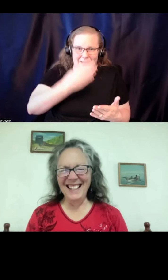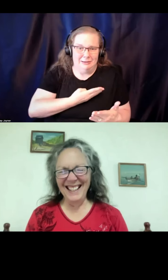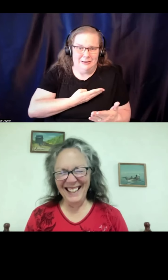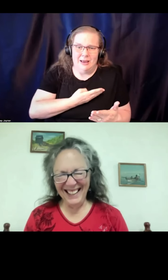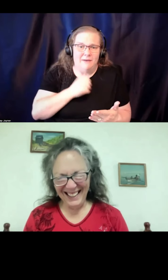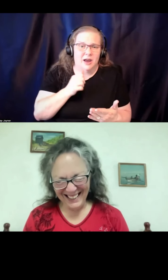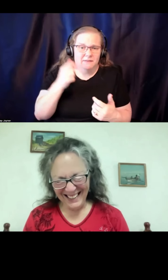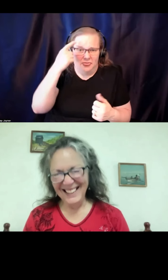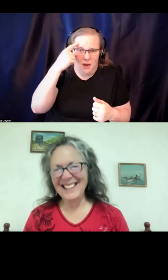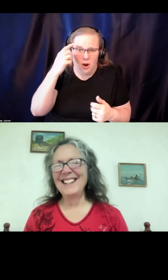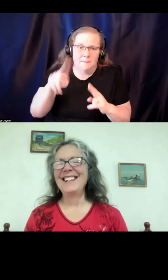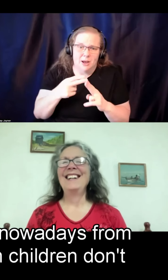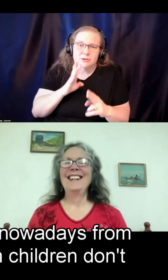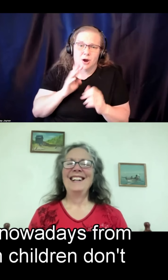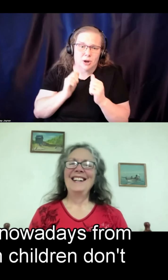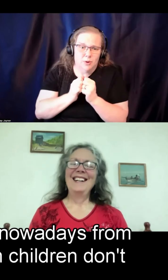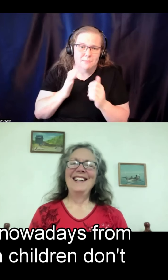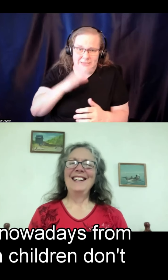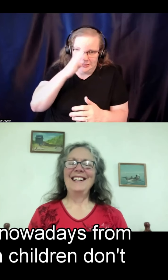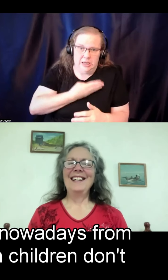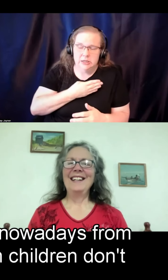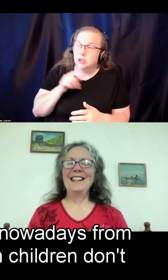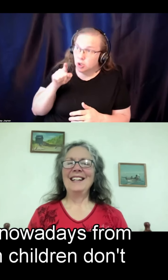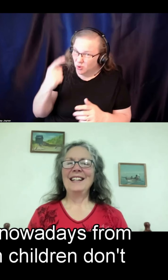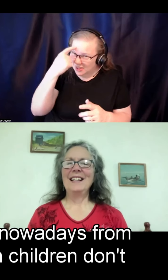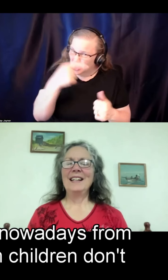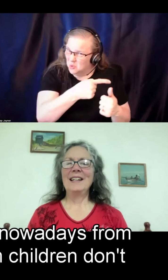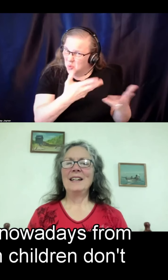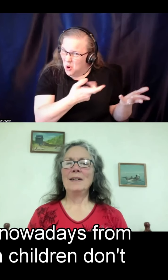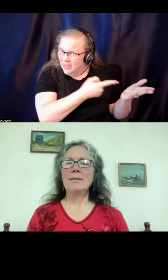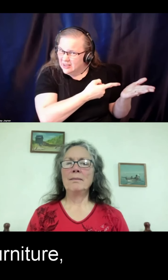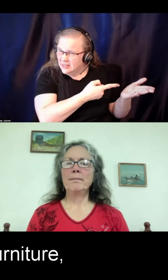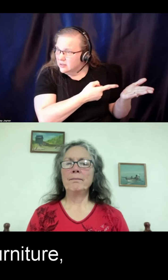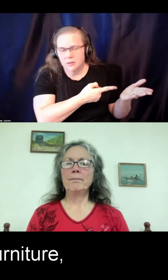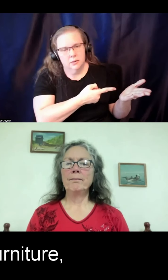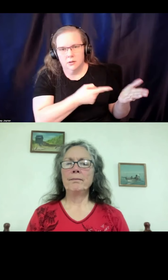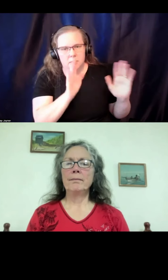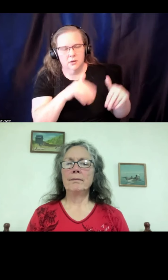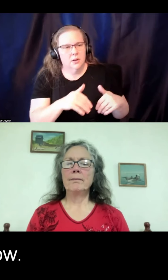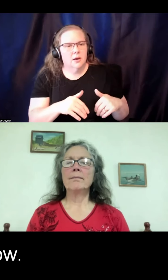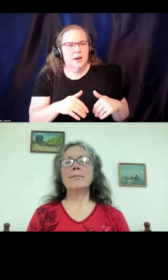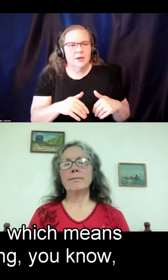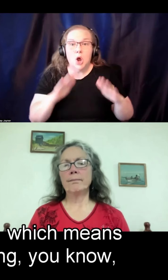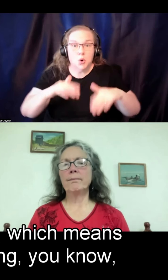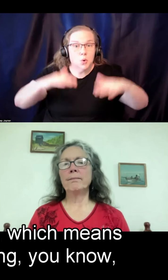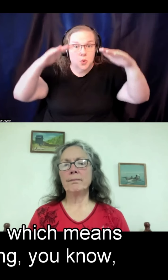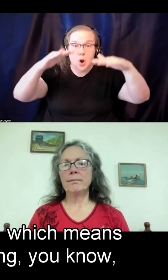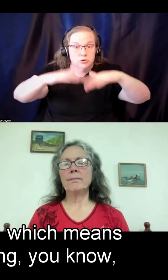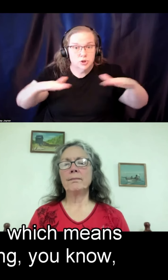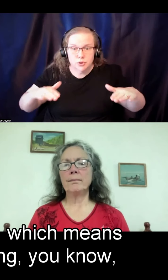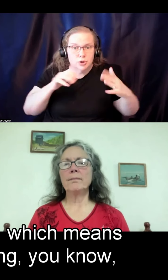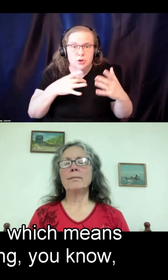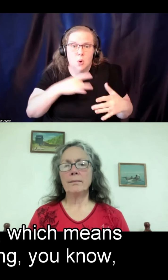Mom. It's one thing you hear nowadays from people is our grown children don't like brown furniture, So if you have any,